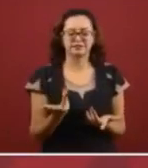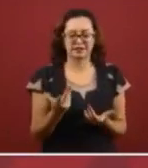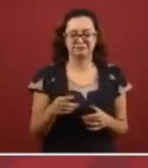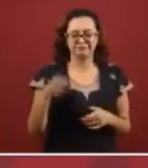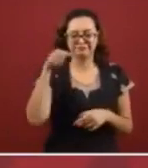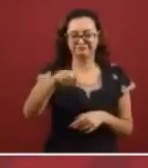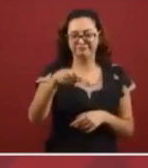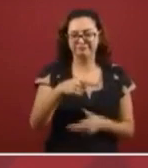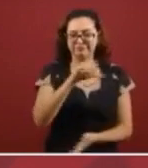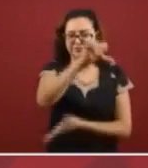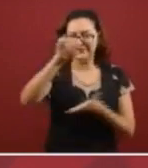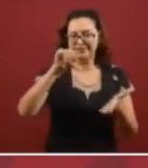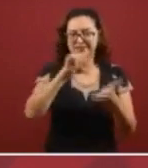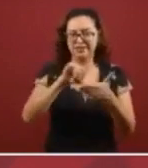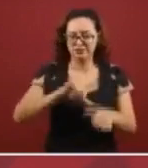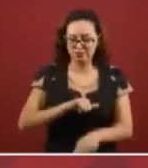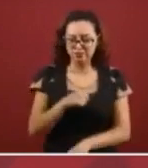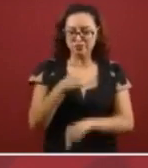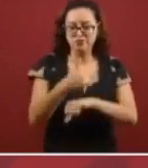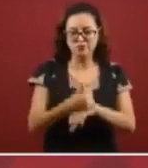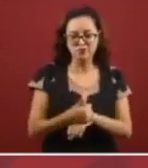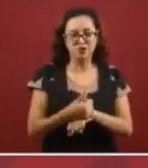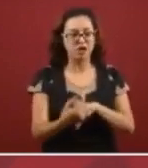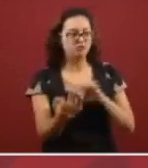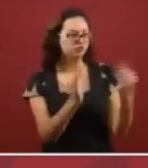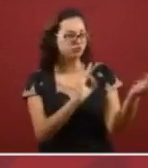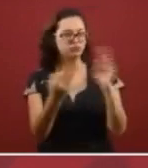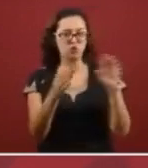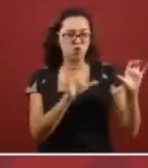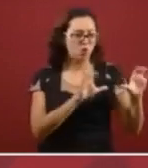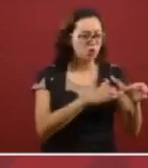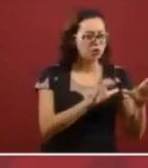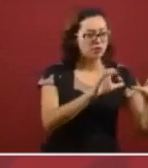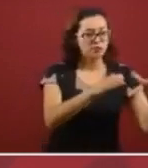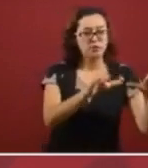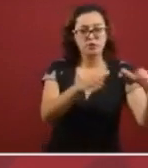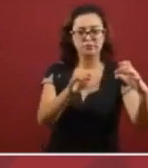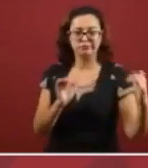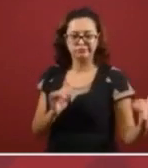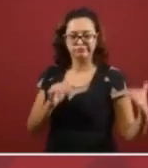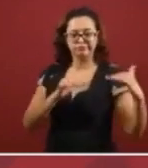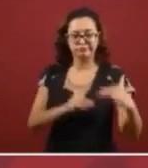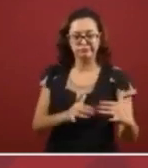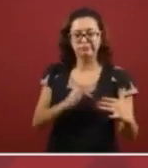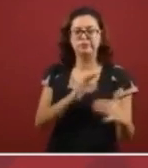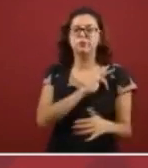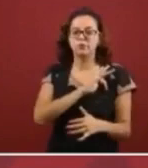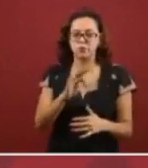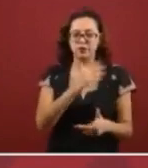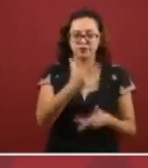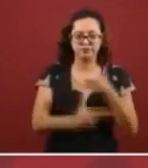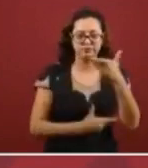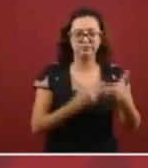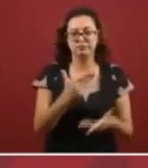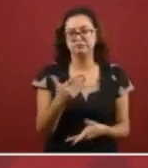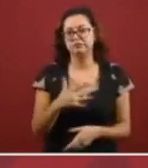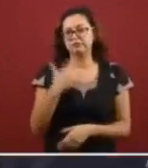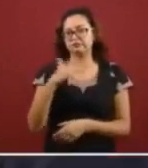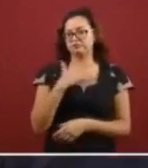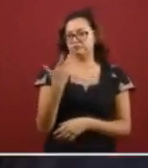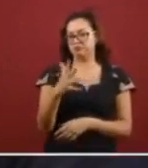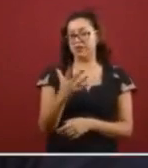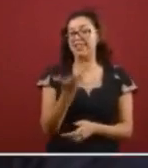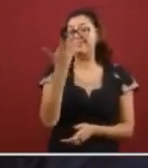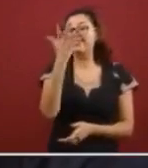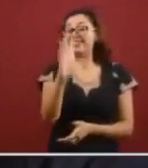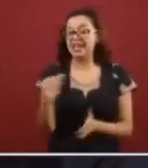to the smaller communities. So these are integral centers of services that we've got